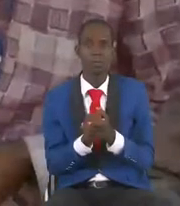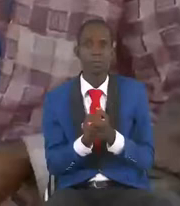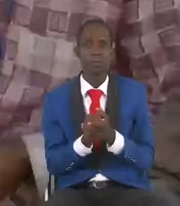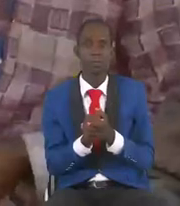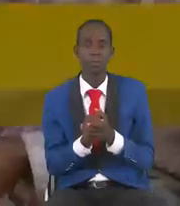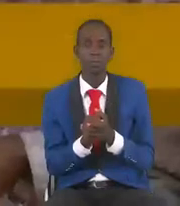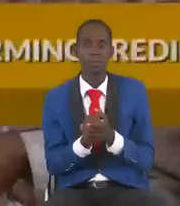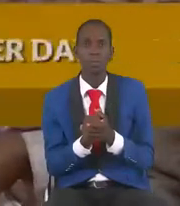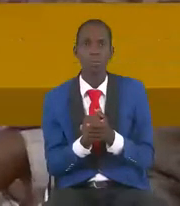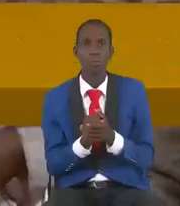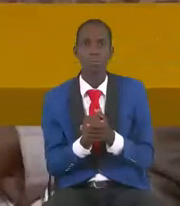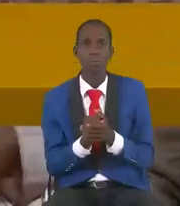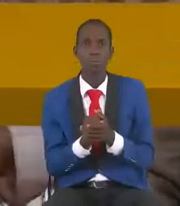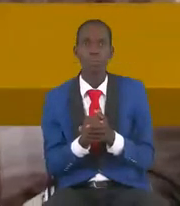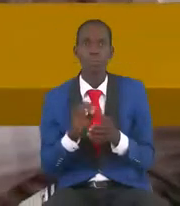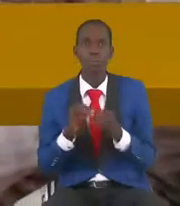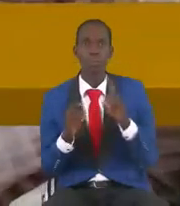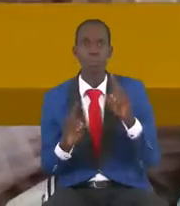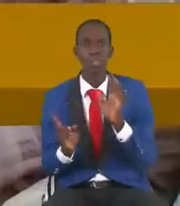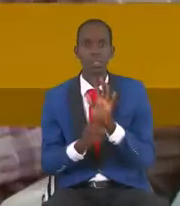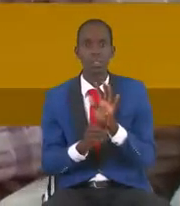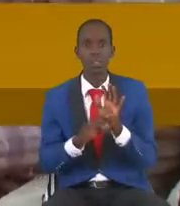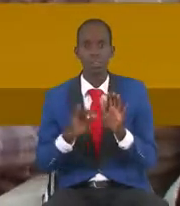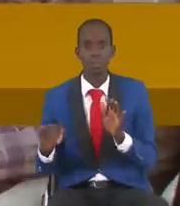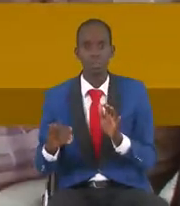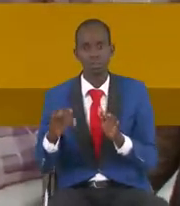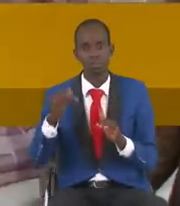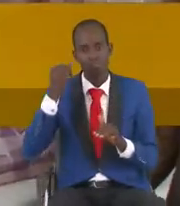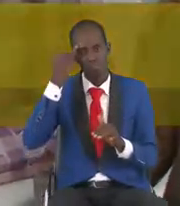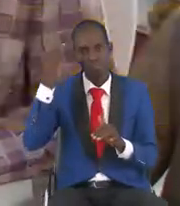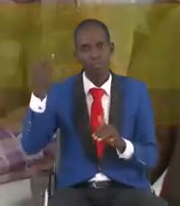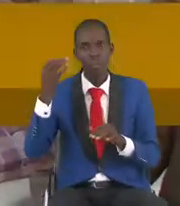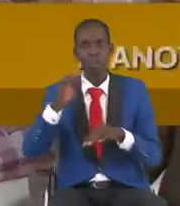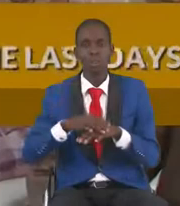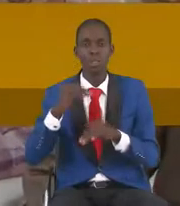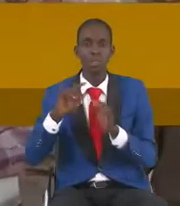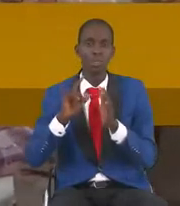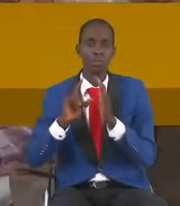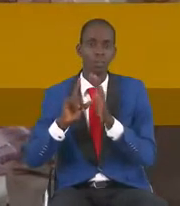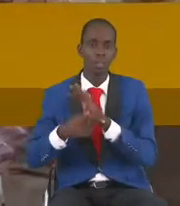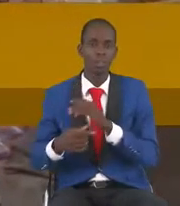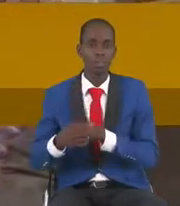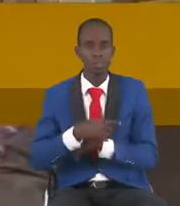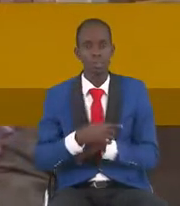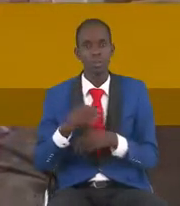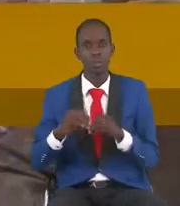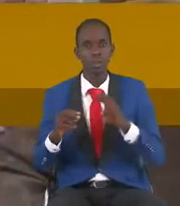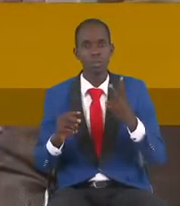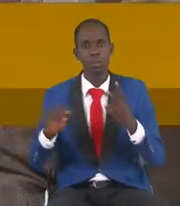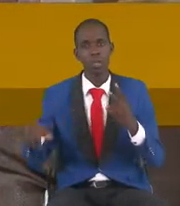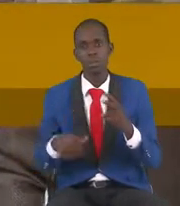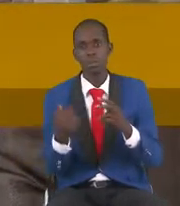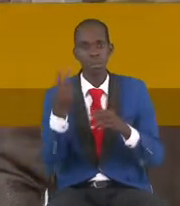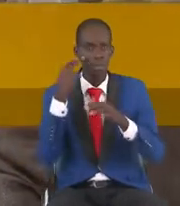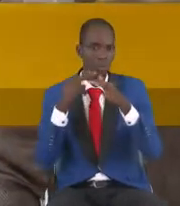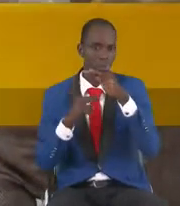two, another prophecy. Apart from number one, the alarming prediction, there is the